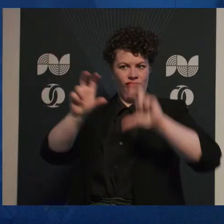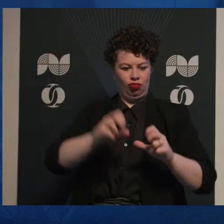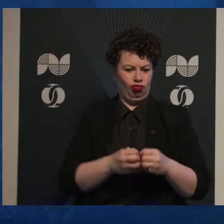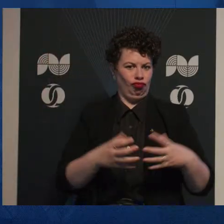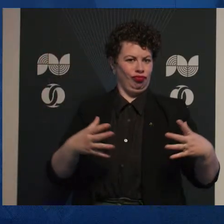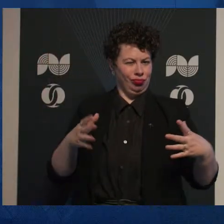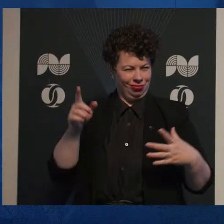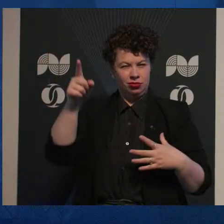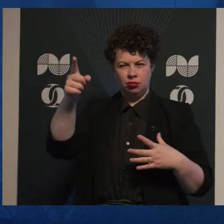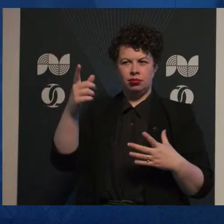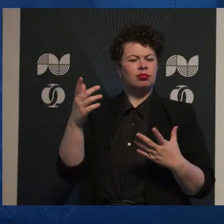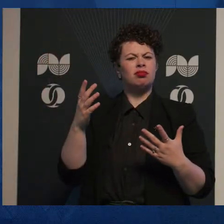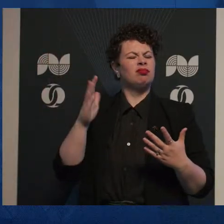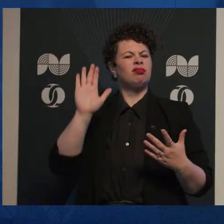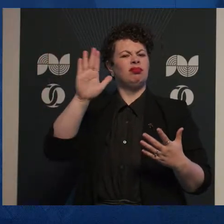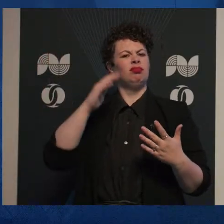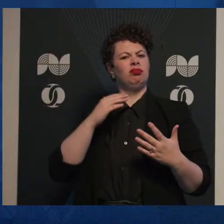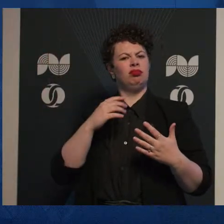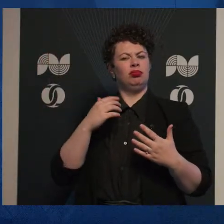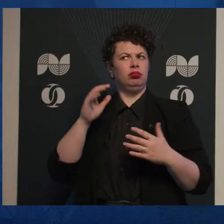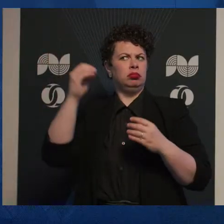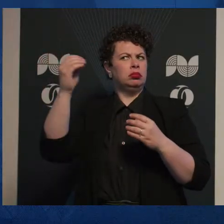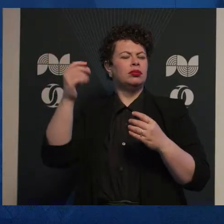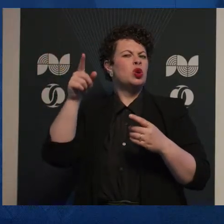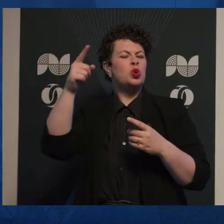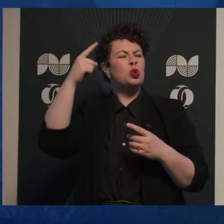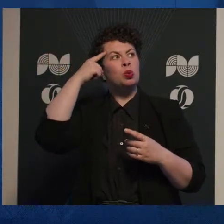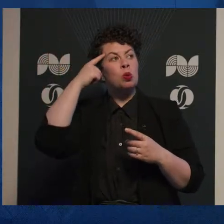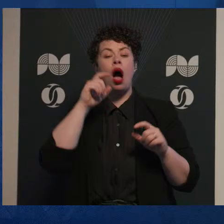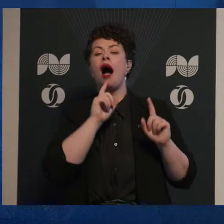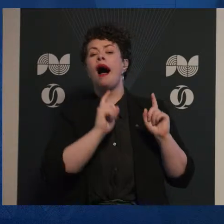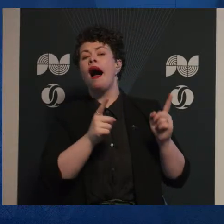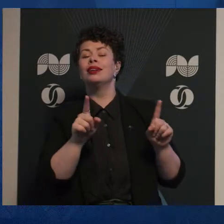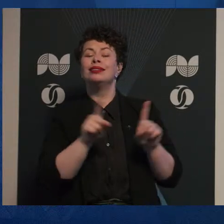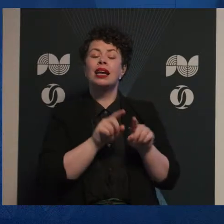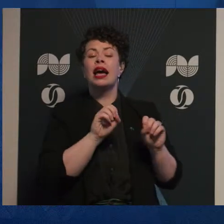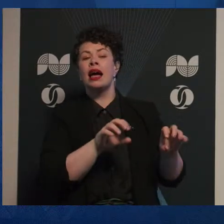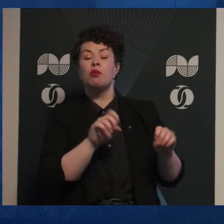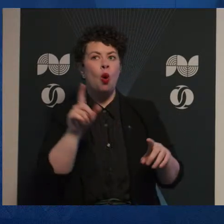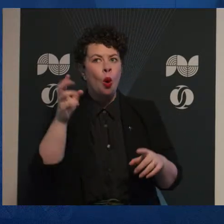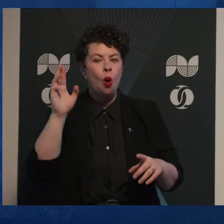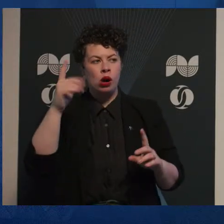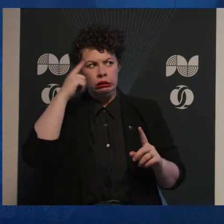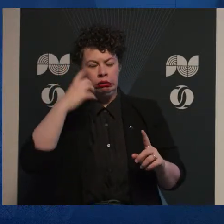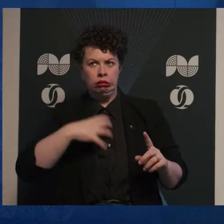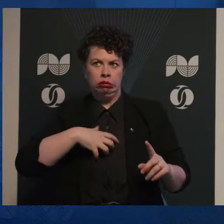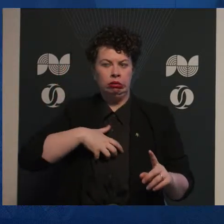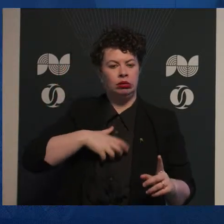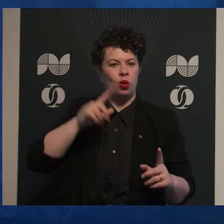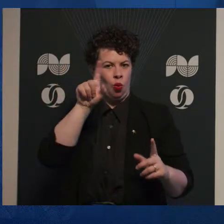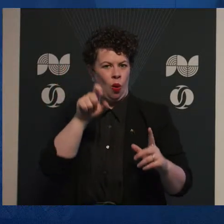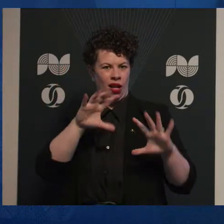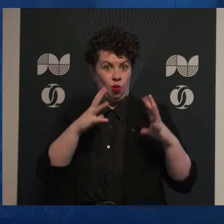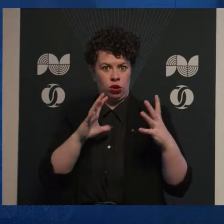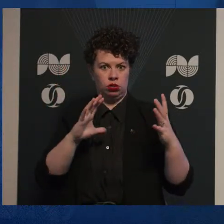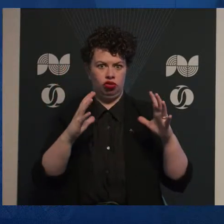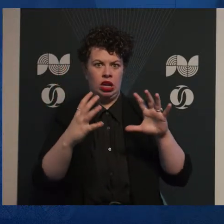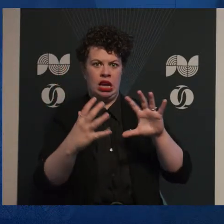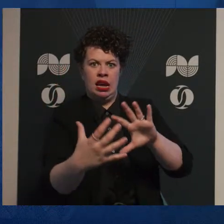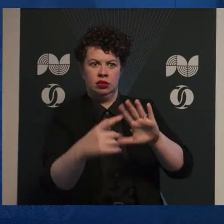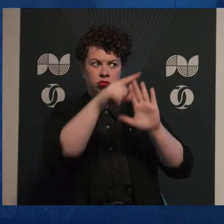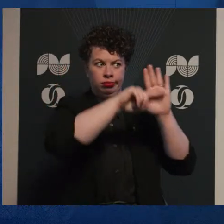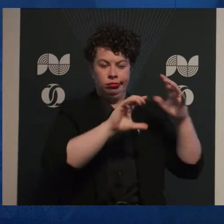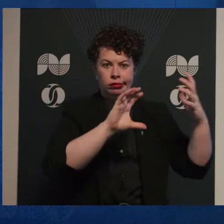advice that you give? Have you had to sort of rethink, update? How do you adapt yourselves, or the